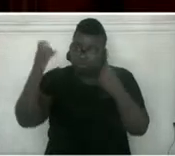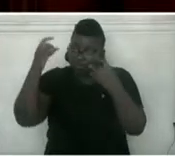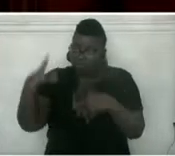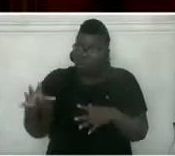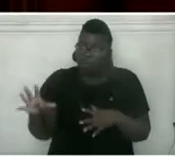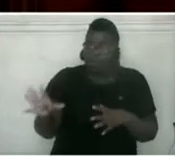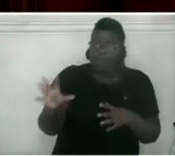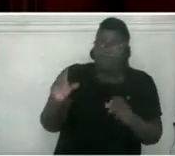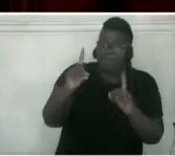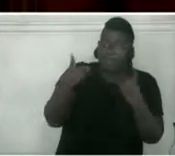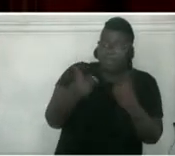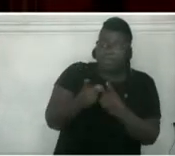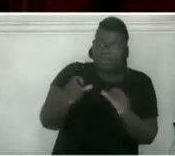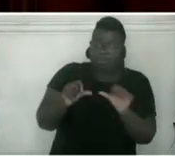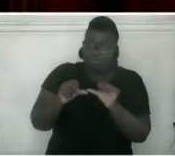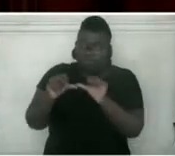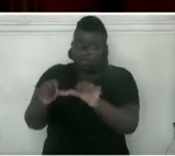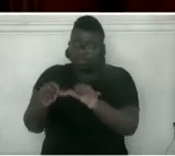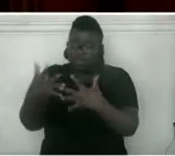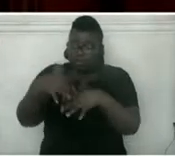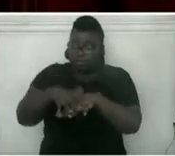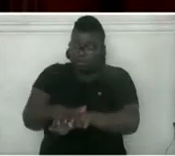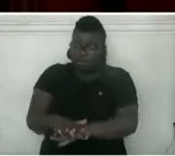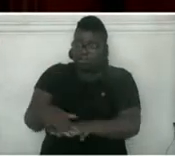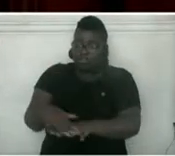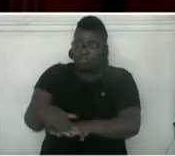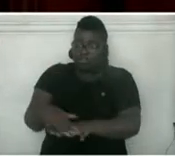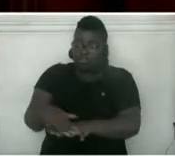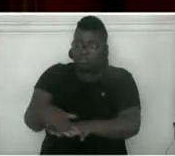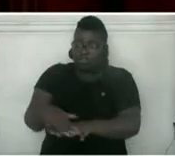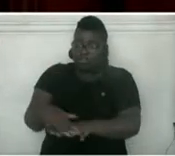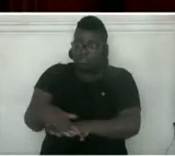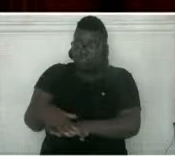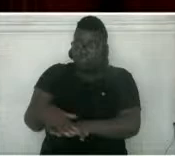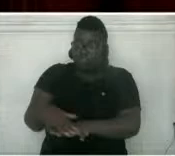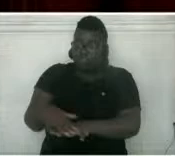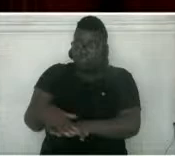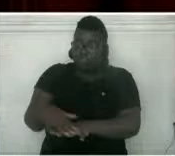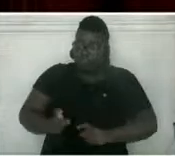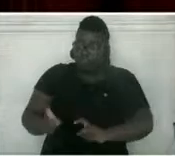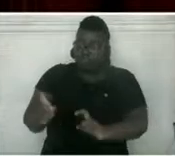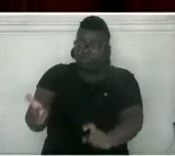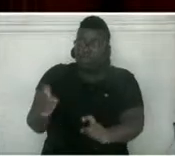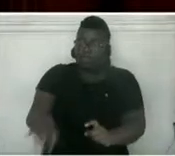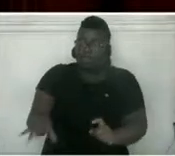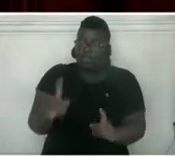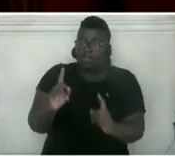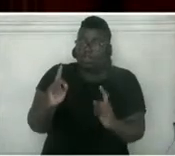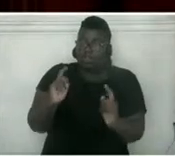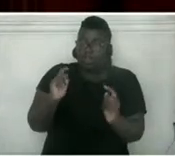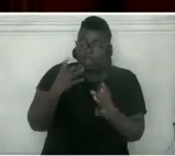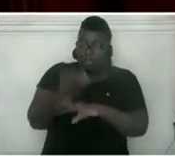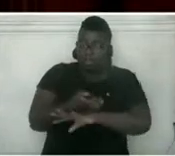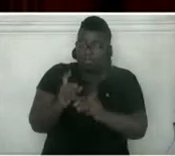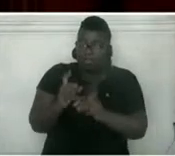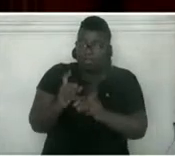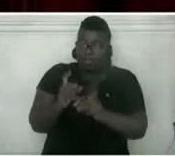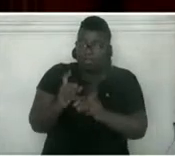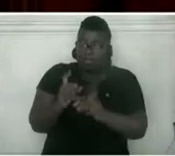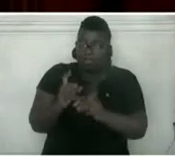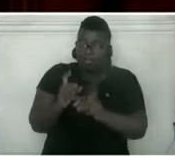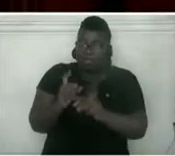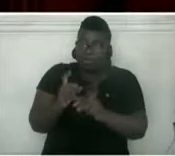the implementation of IGULA as part of Radical Economic Transformation Program. We are pleased to report